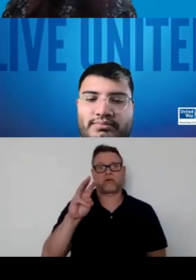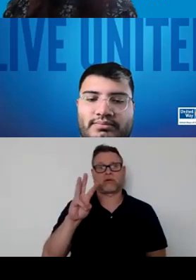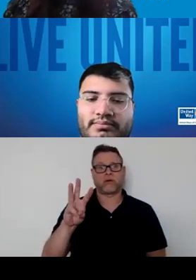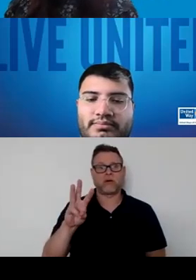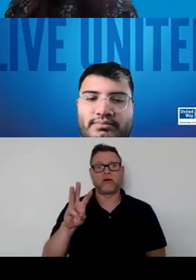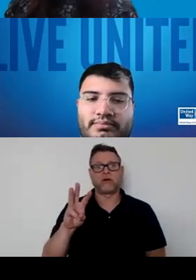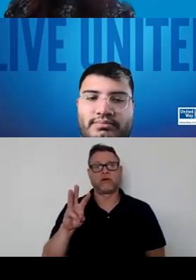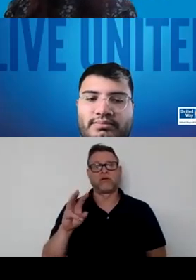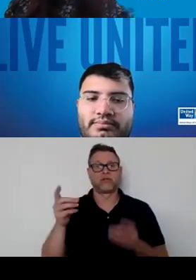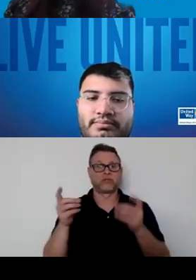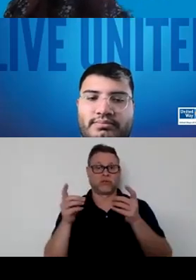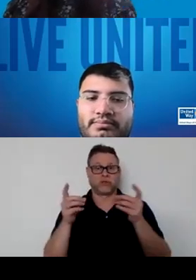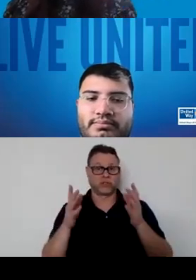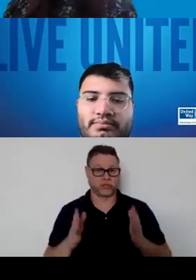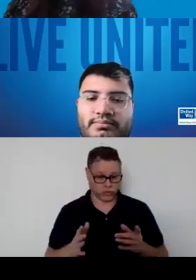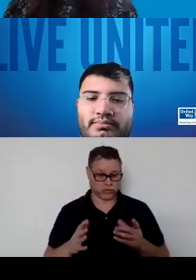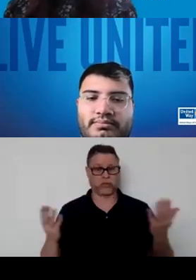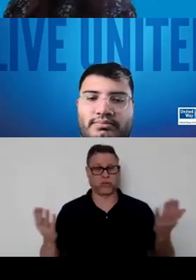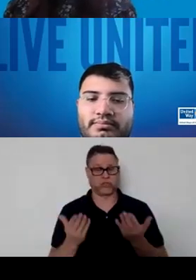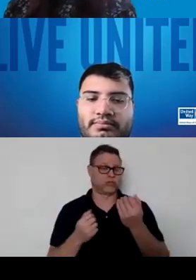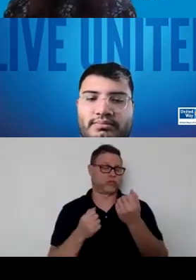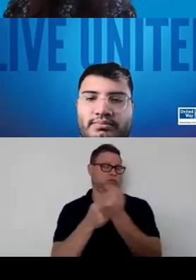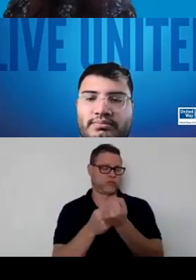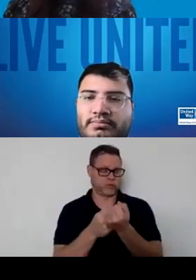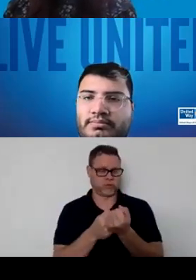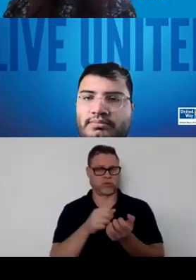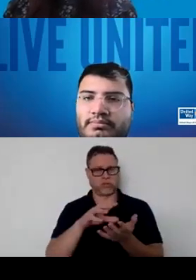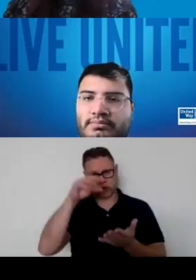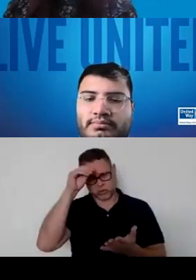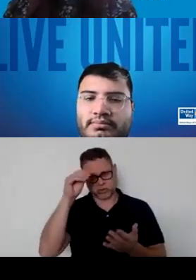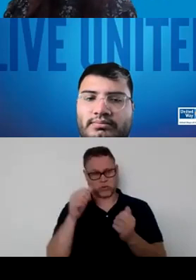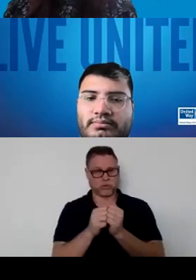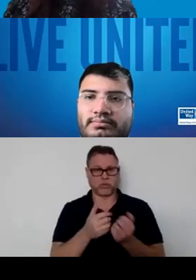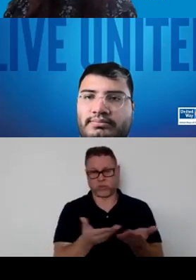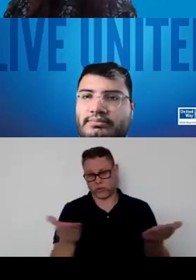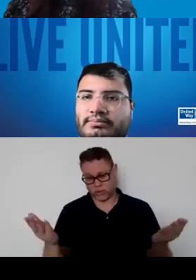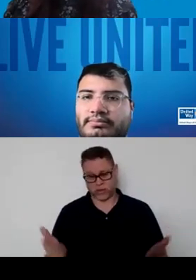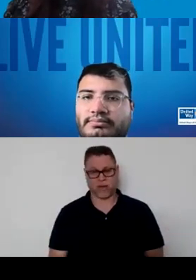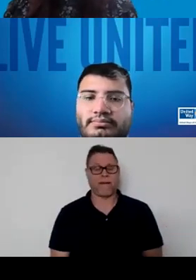we will all be here to support you and also to learn alongside of you.